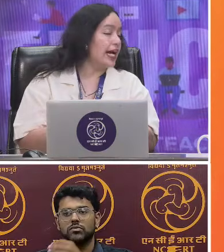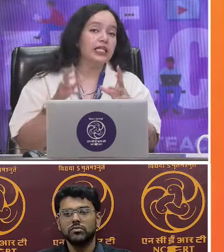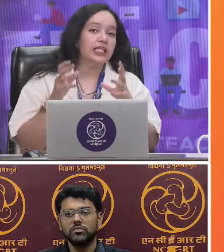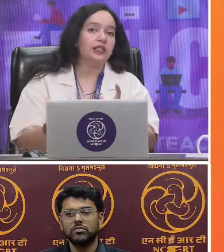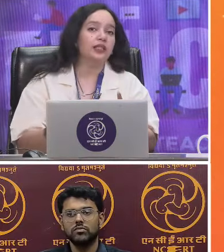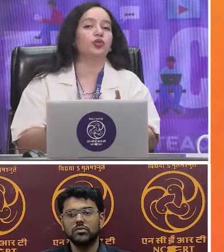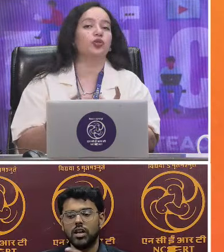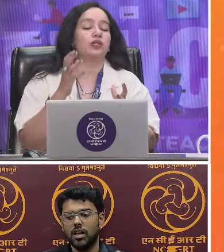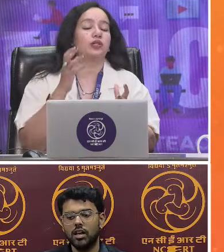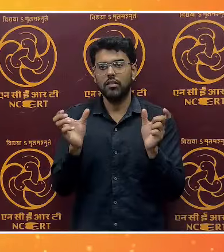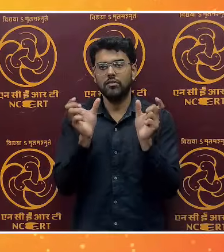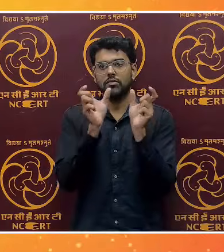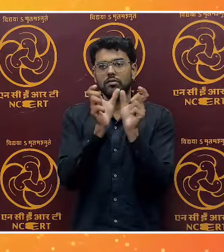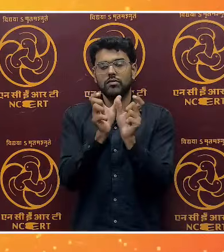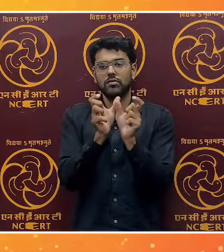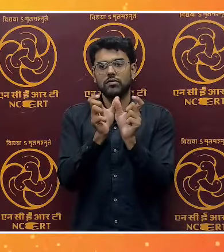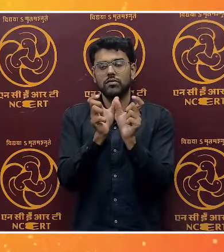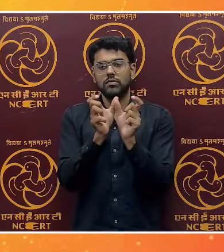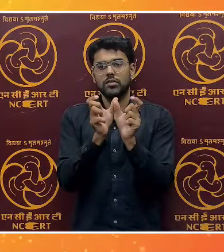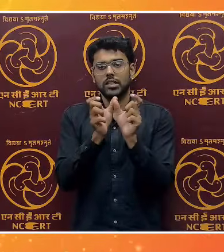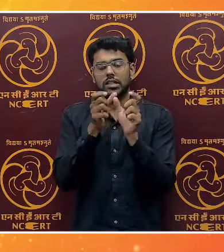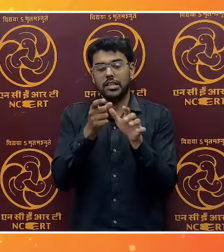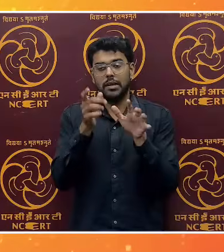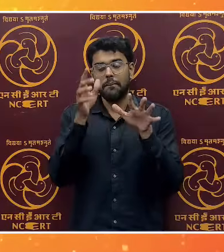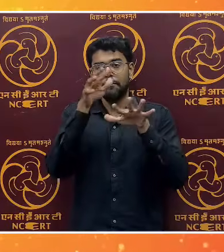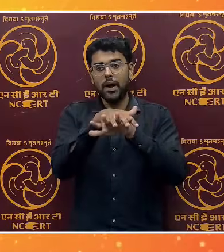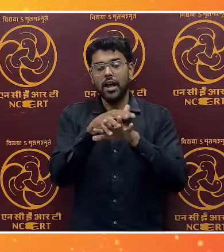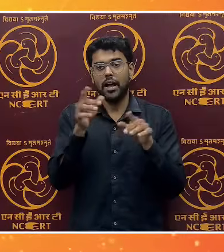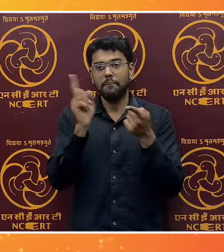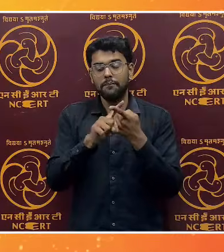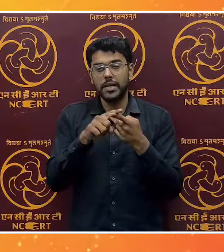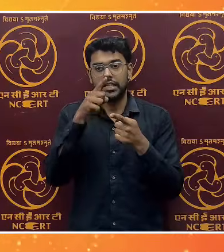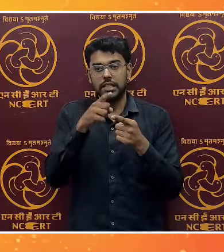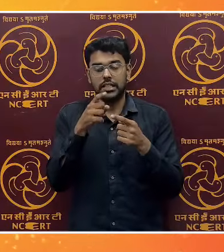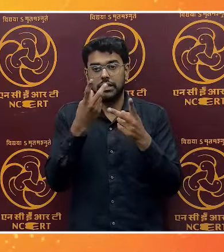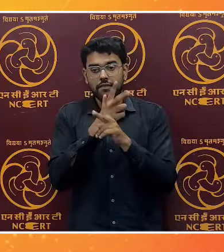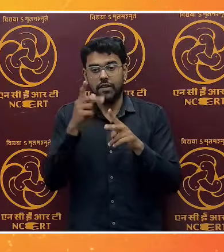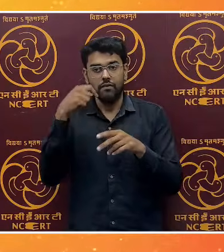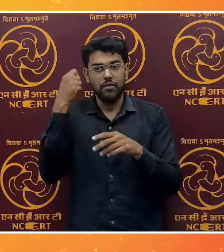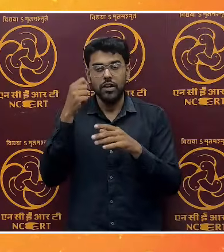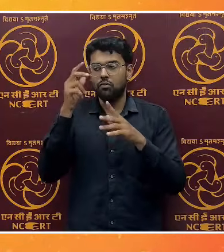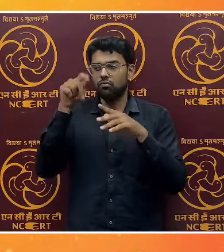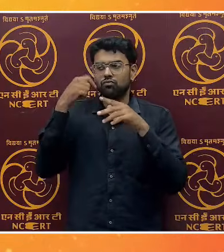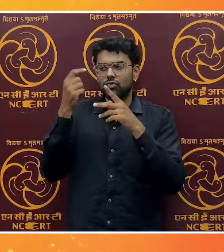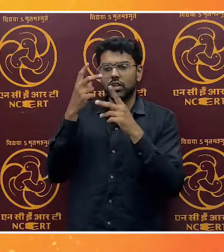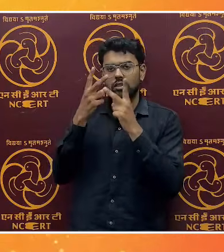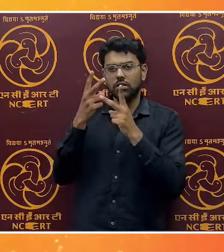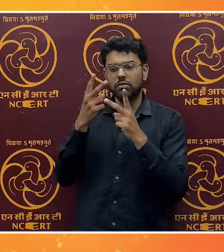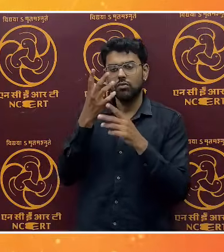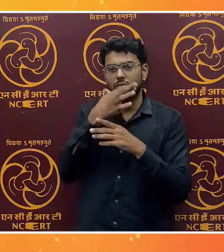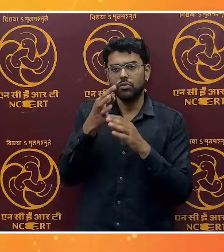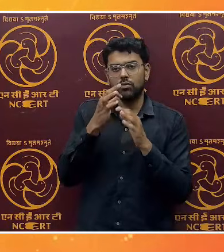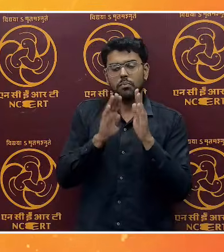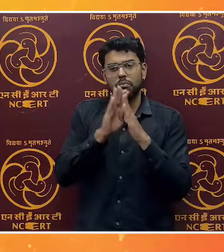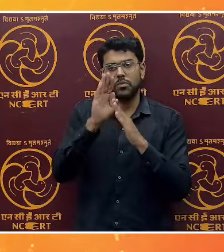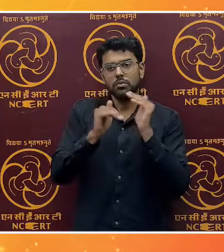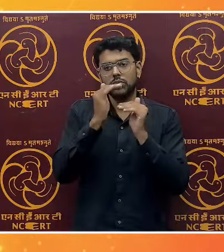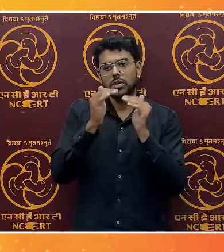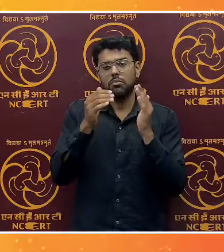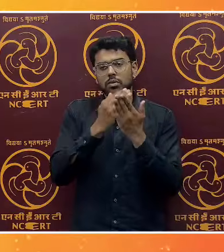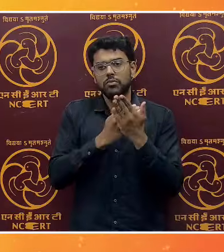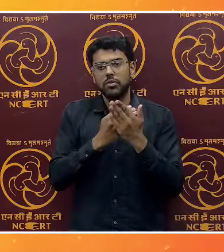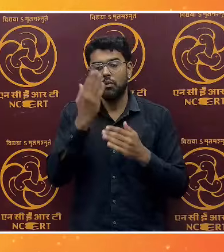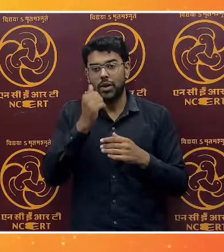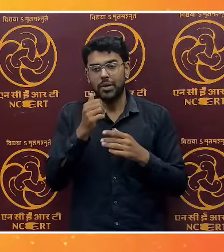I insert those resource material, the supplementary shots. The visual aids. Yes, it will enhance the program because